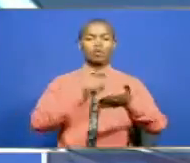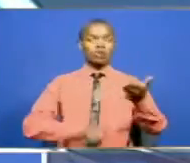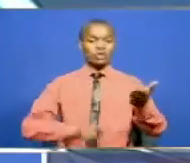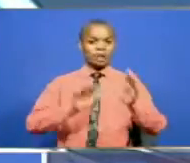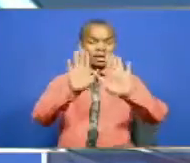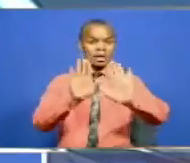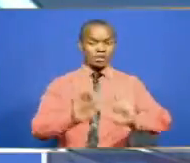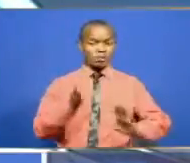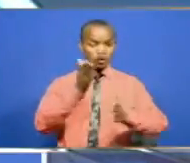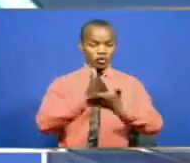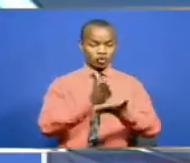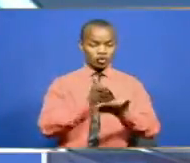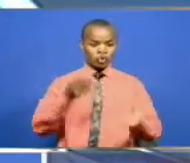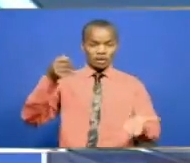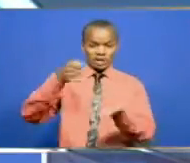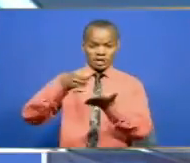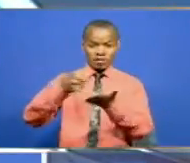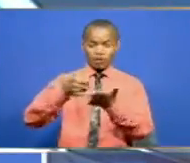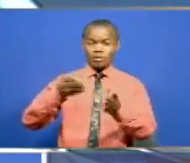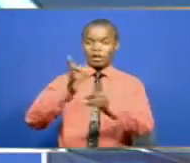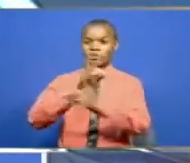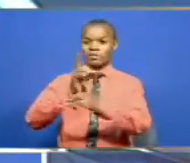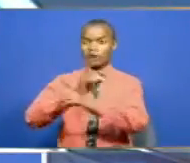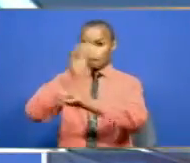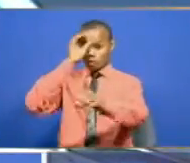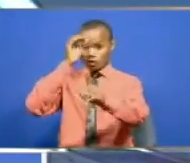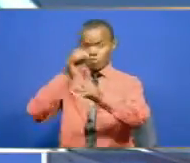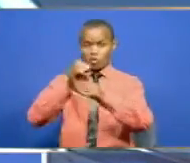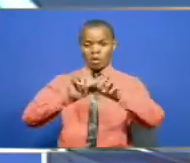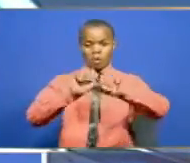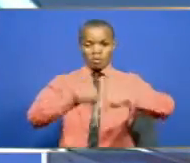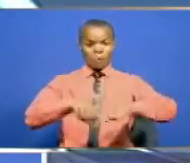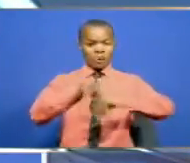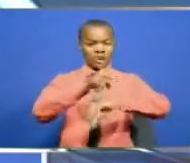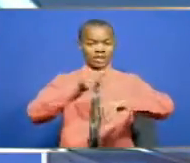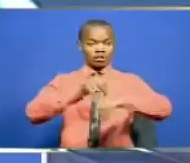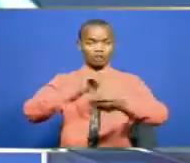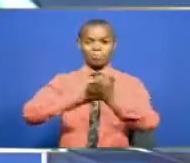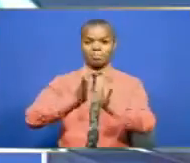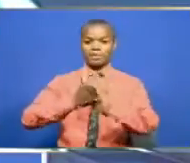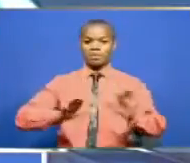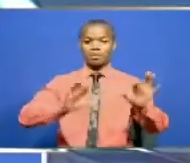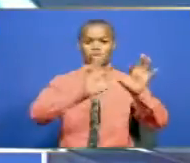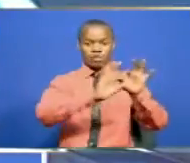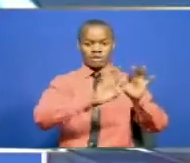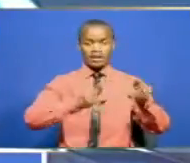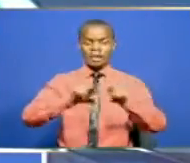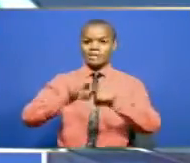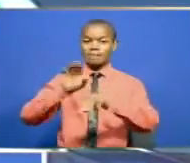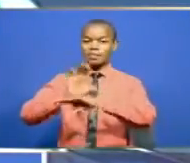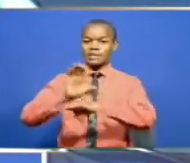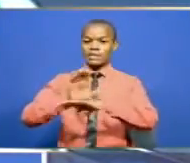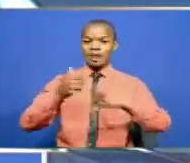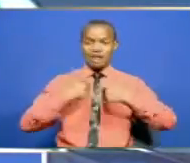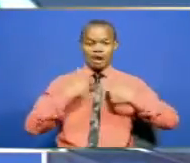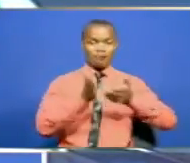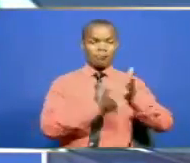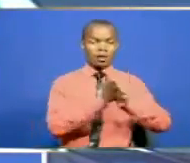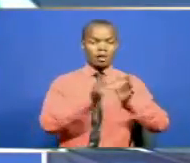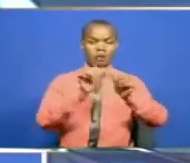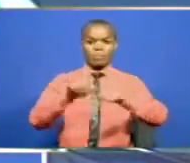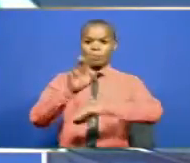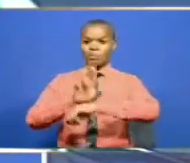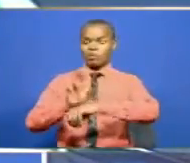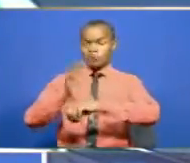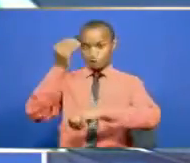with divergent views for a more united country. The church is also offering its structures to be used by the Minister of Education